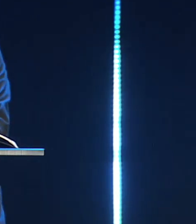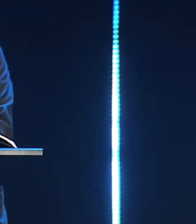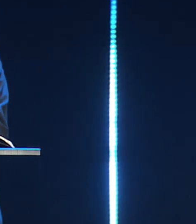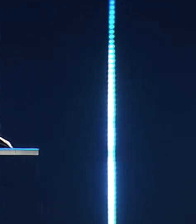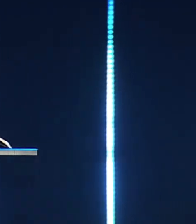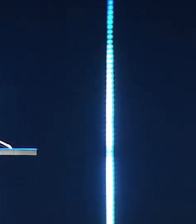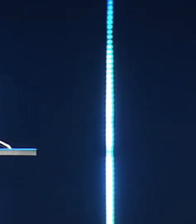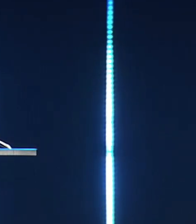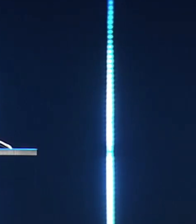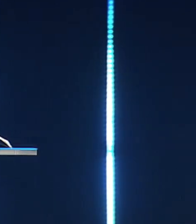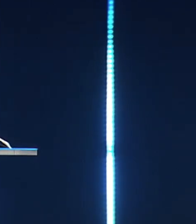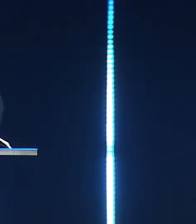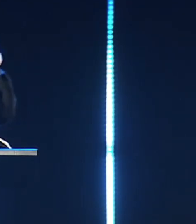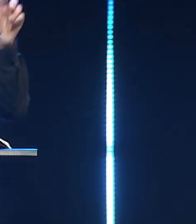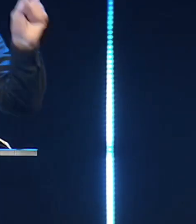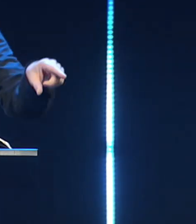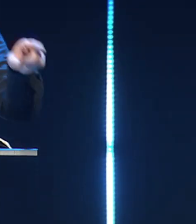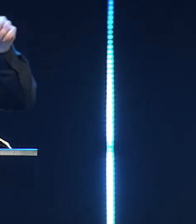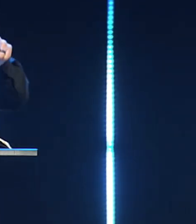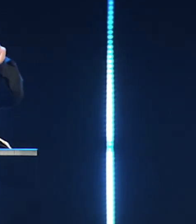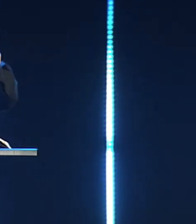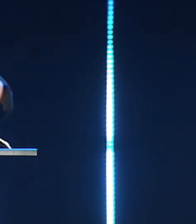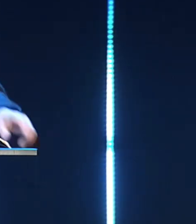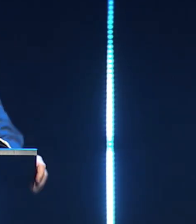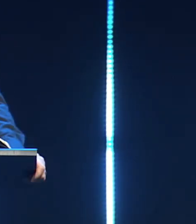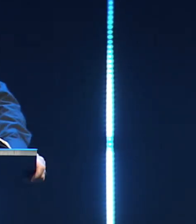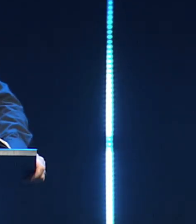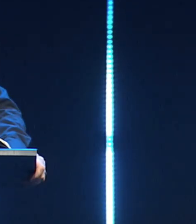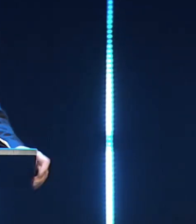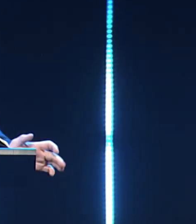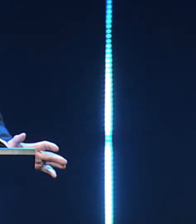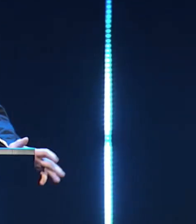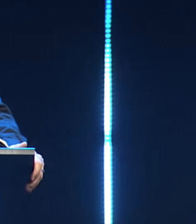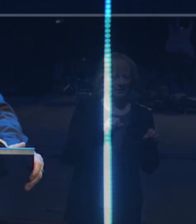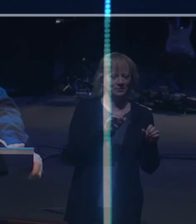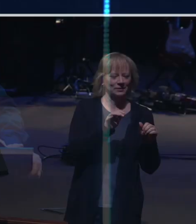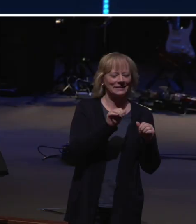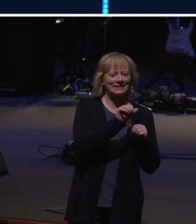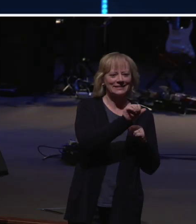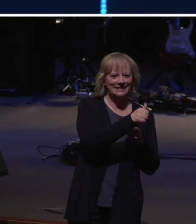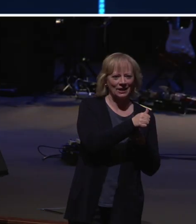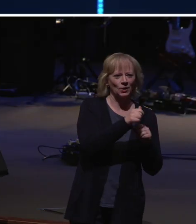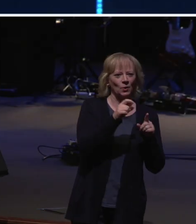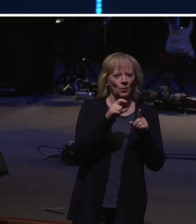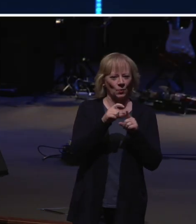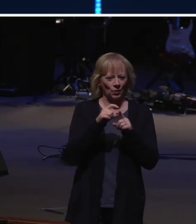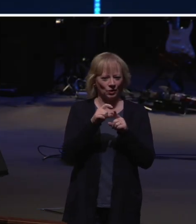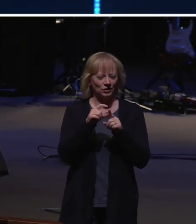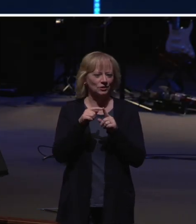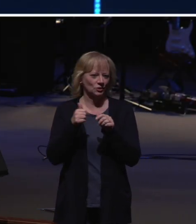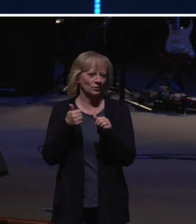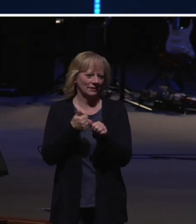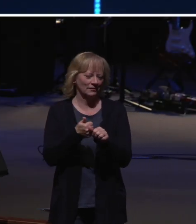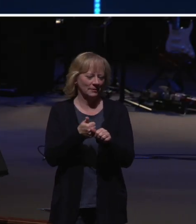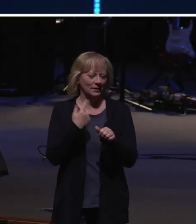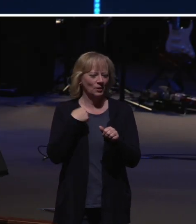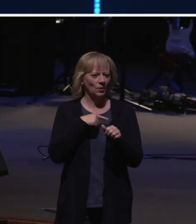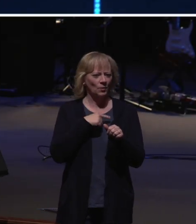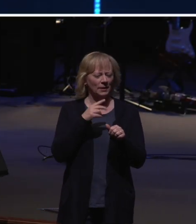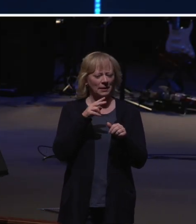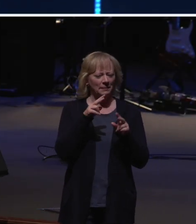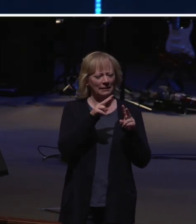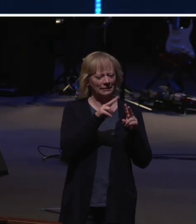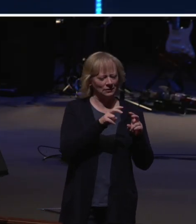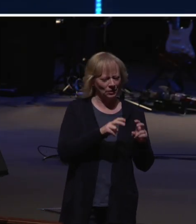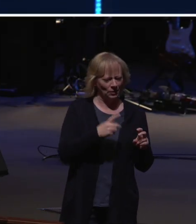new series entitled 10 Words to Live By. And we're going to be looking at what we